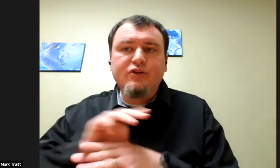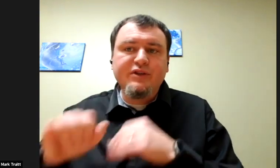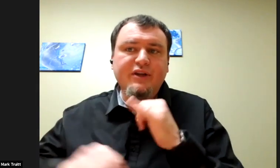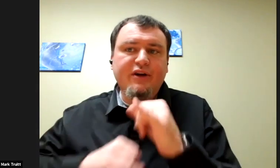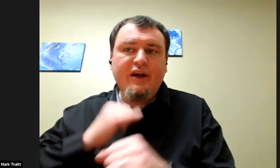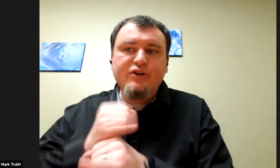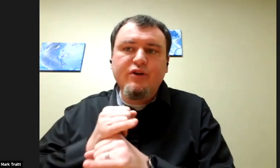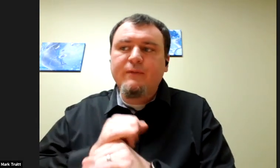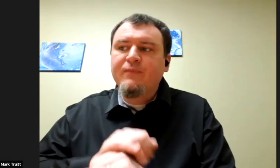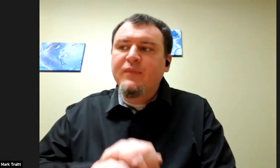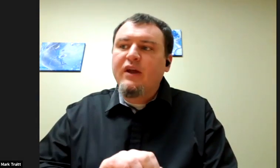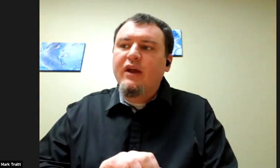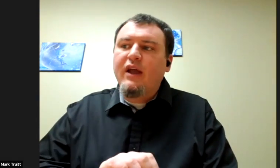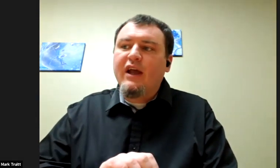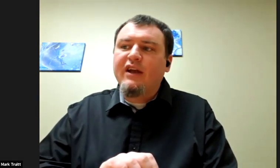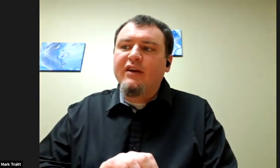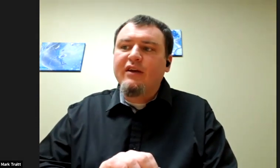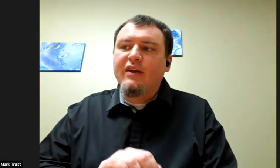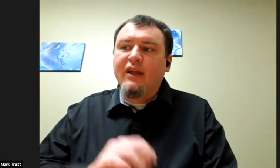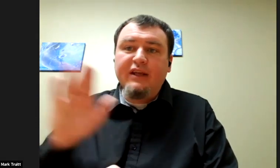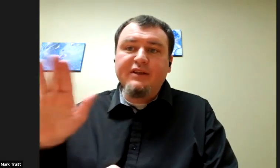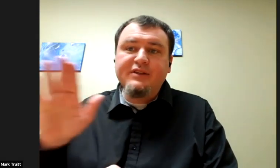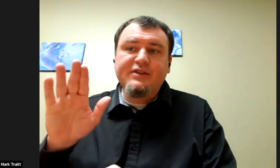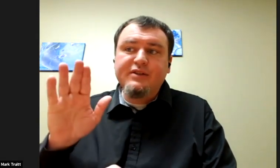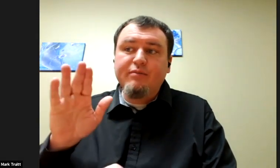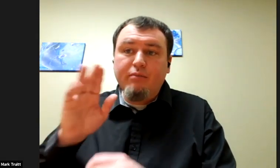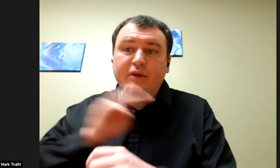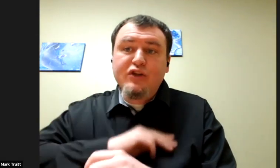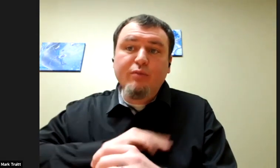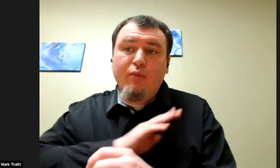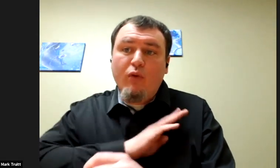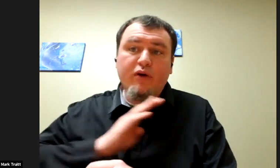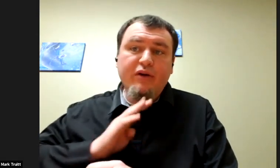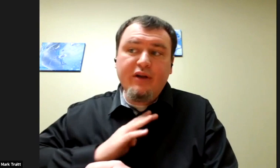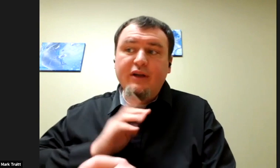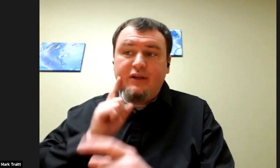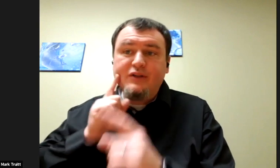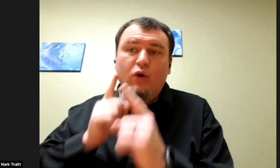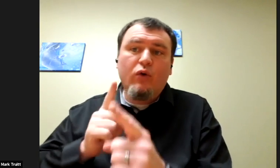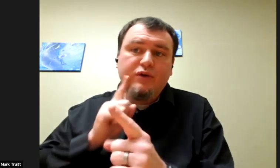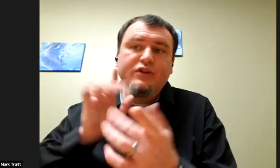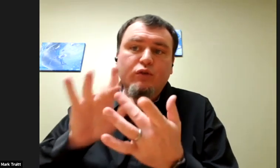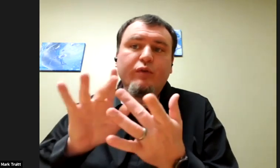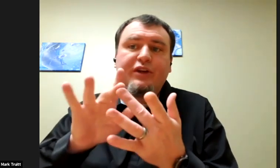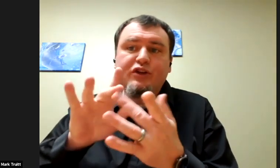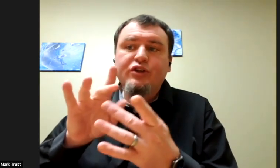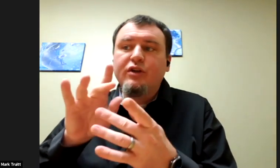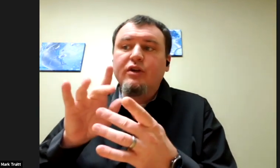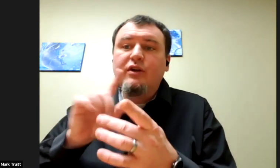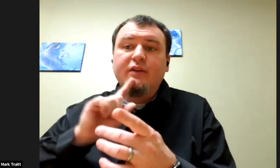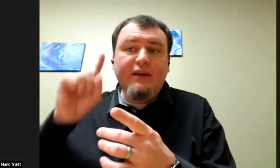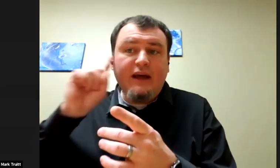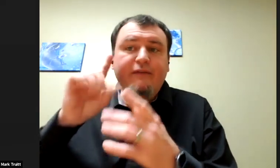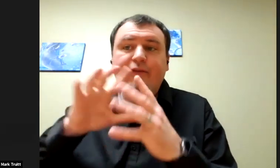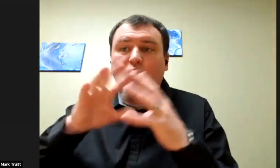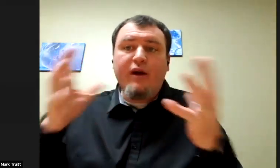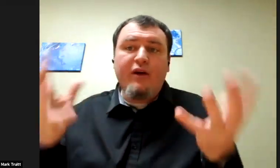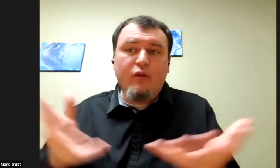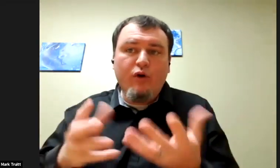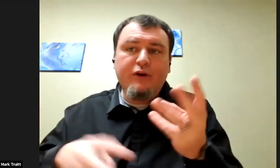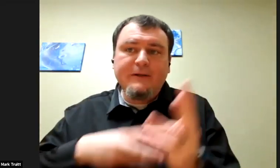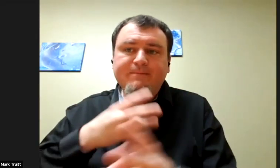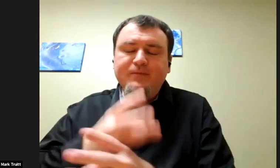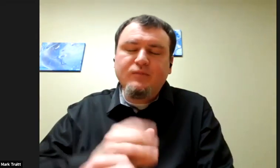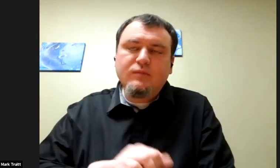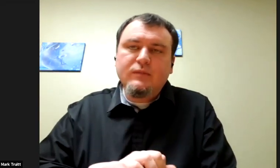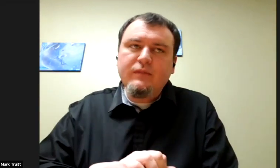Word Ministries International. And his mission board, his goal is to reach the deaf around